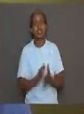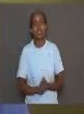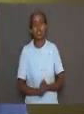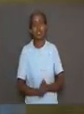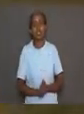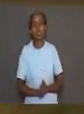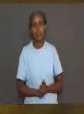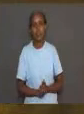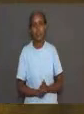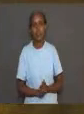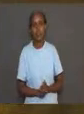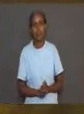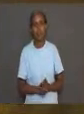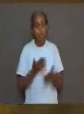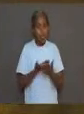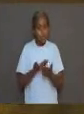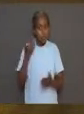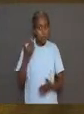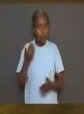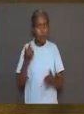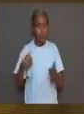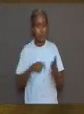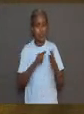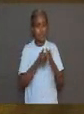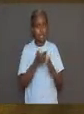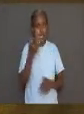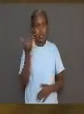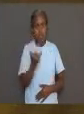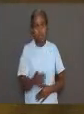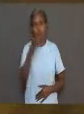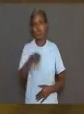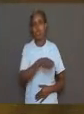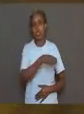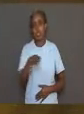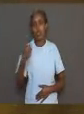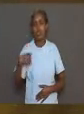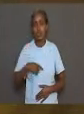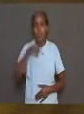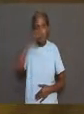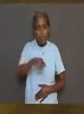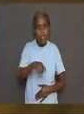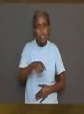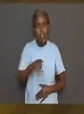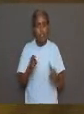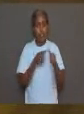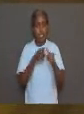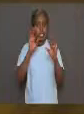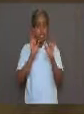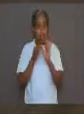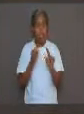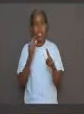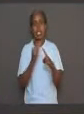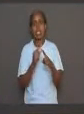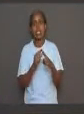started. Before we begin to draw graphs, we must first define the